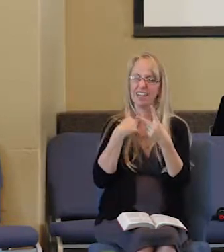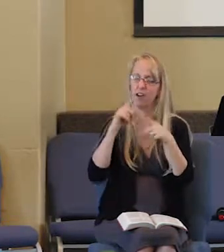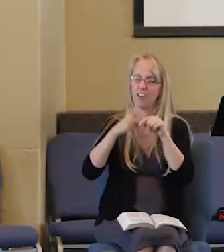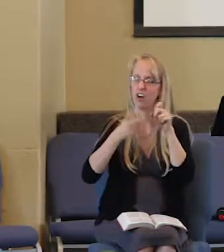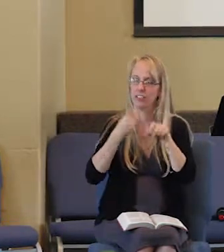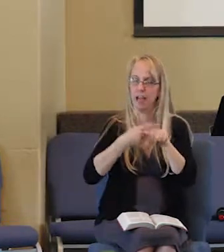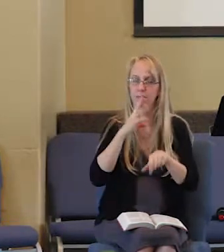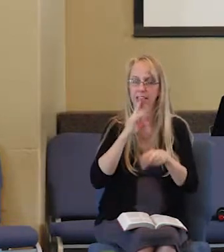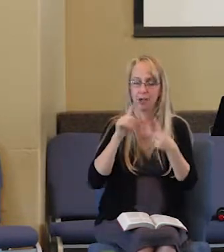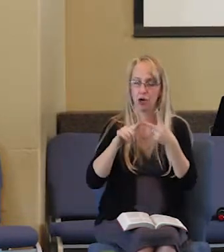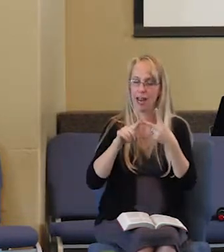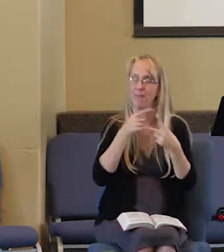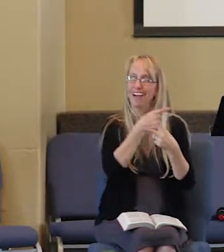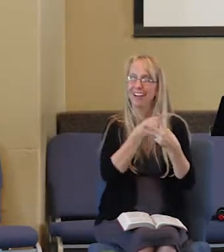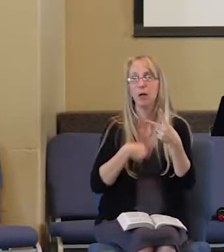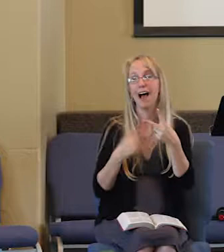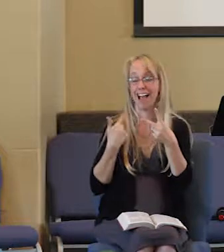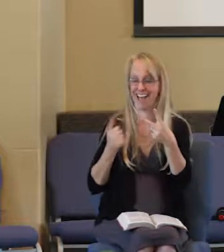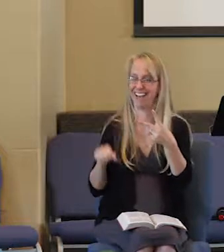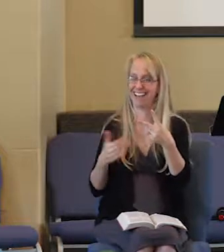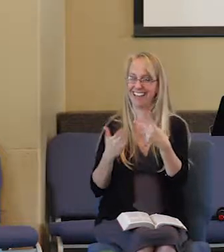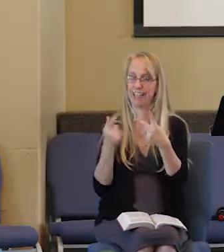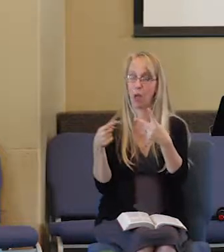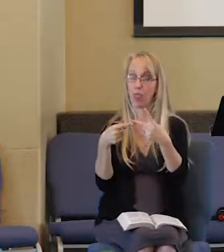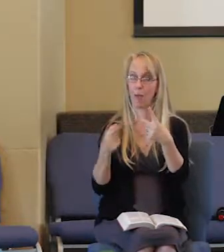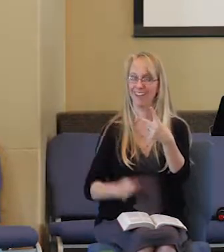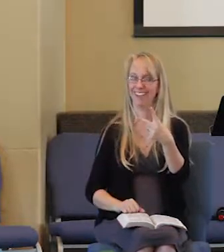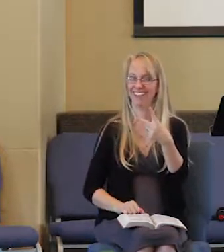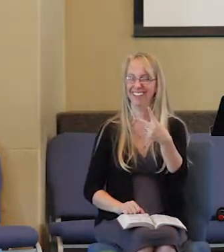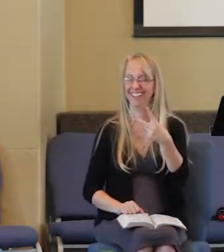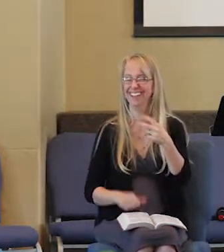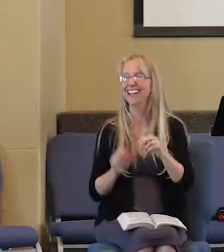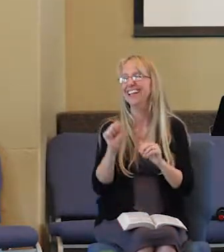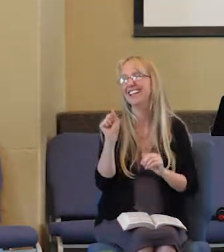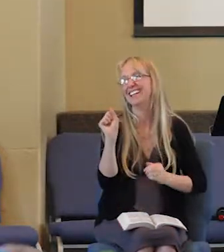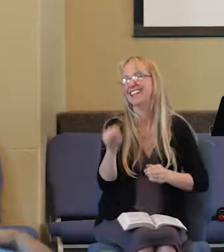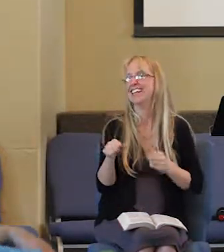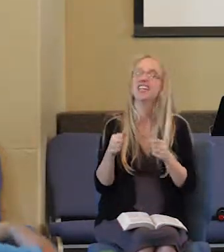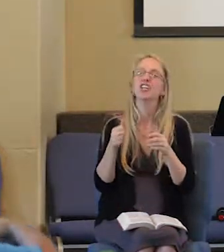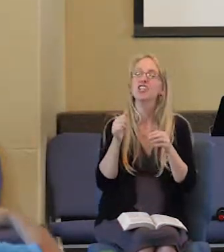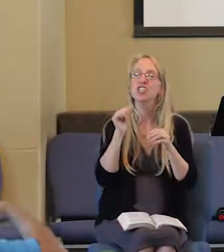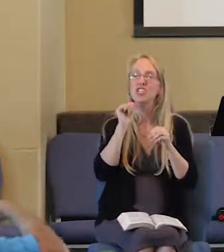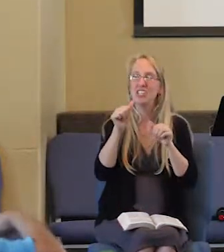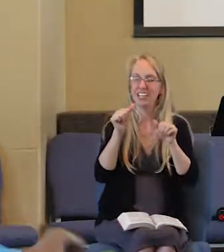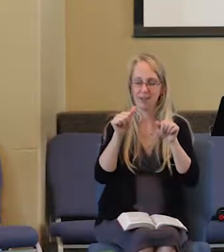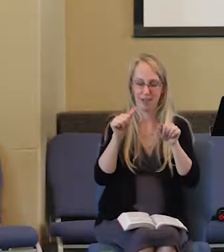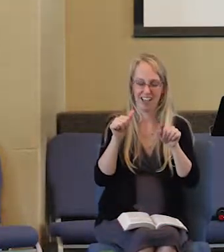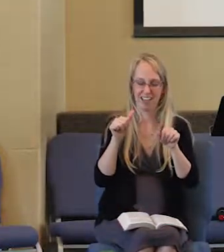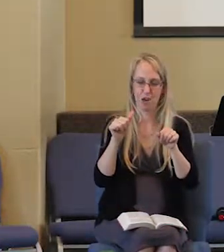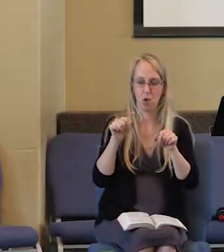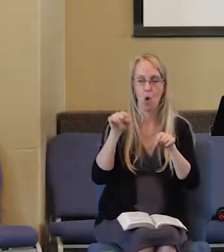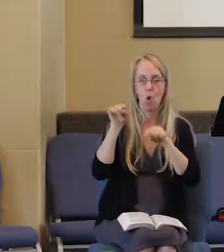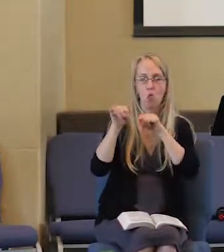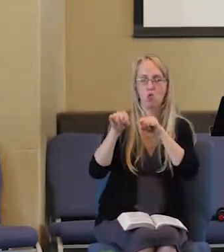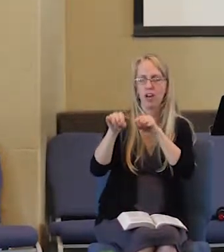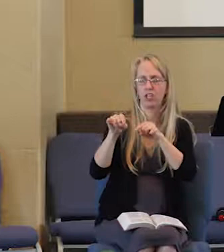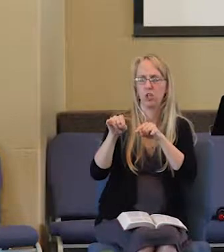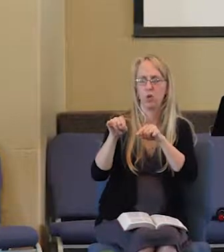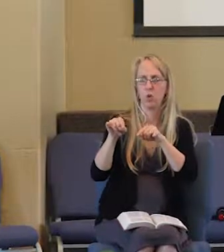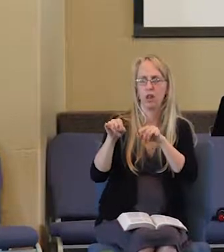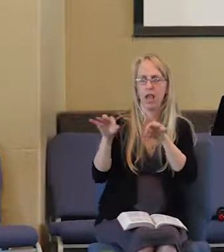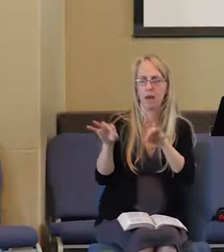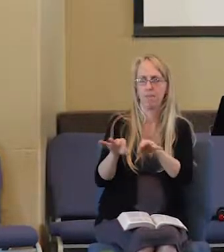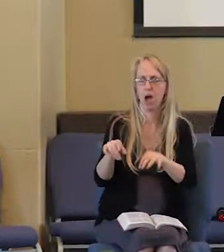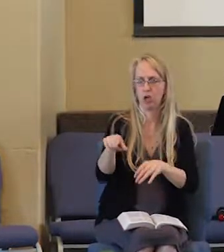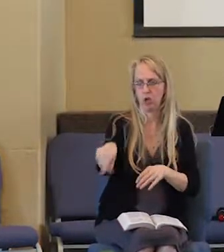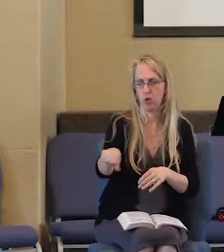Peninnah, sorry about that. She began to ridicule and belittle and make fun of Hannah.